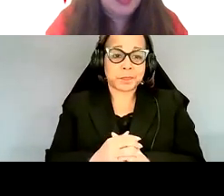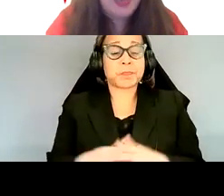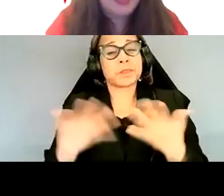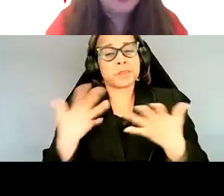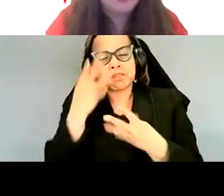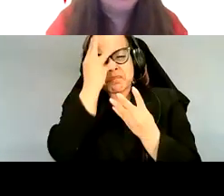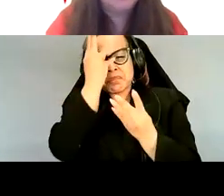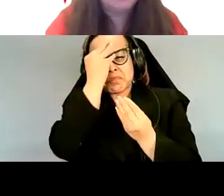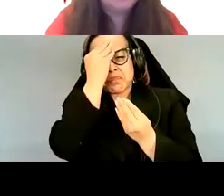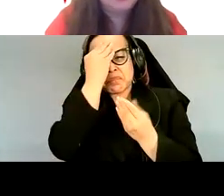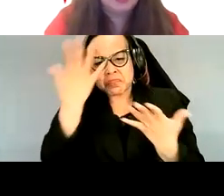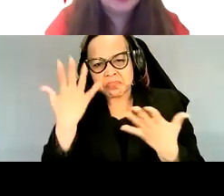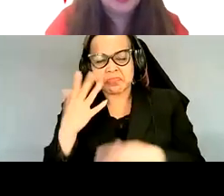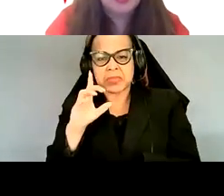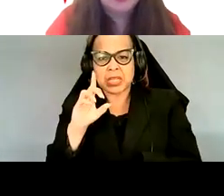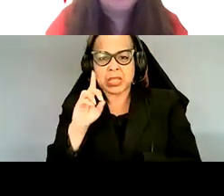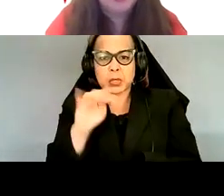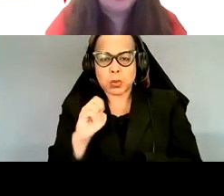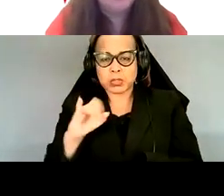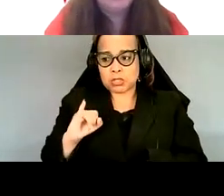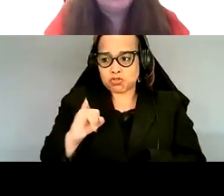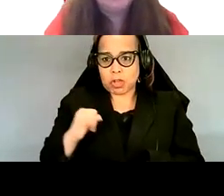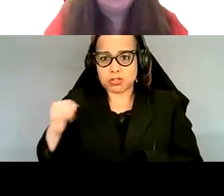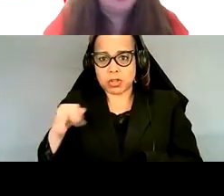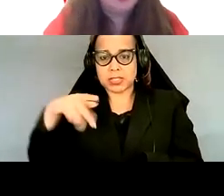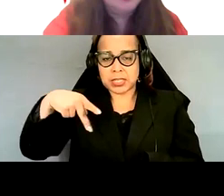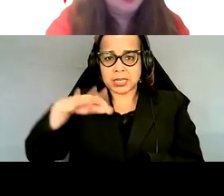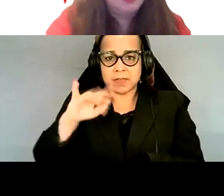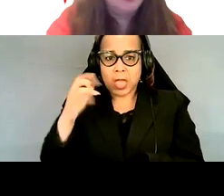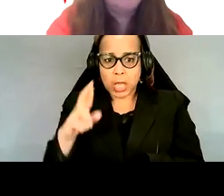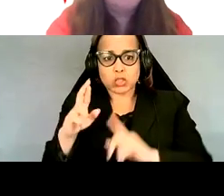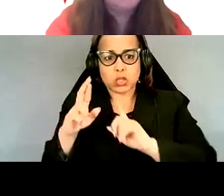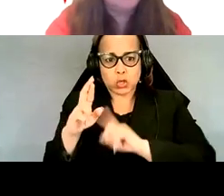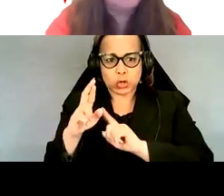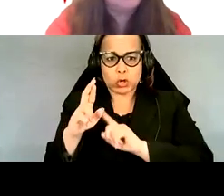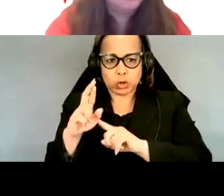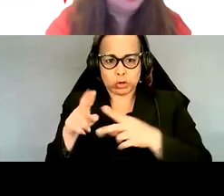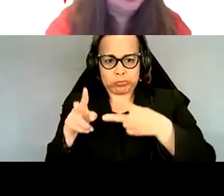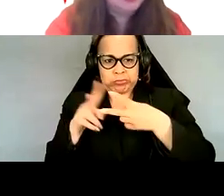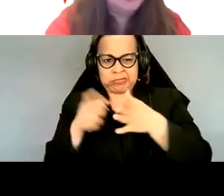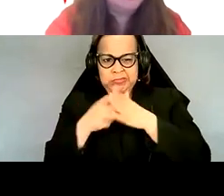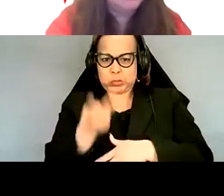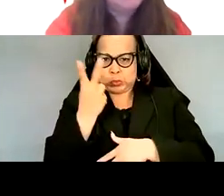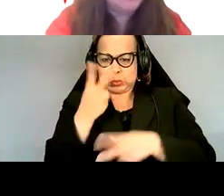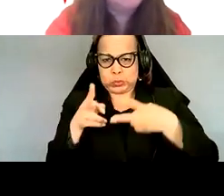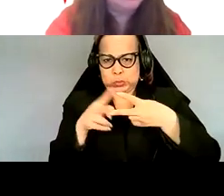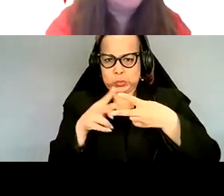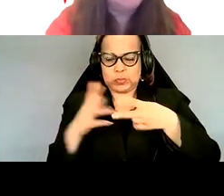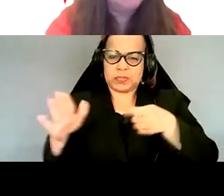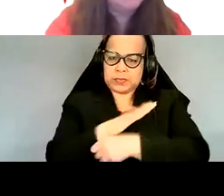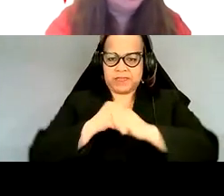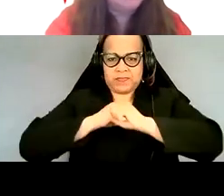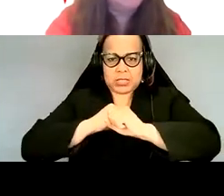thinking about the doses, Johnson & Johnson and Pfizer need 2 of those doses to be completely